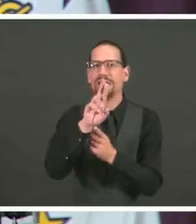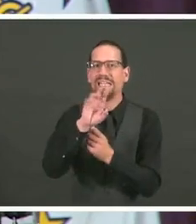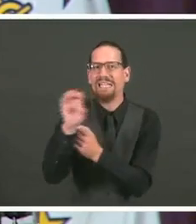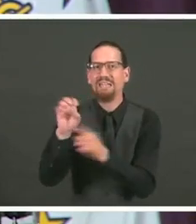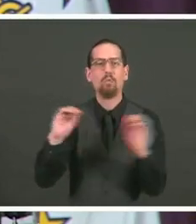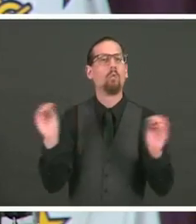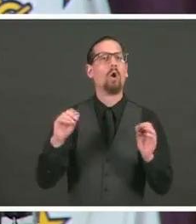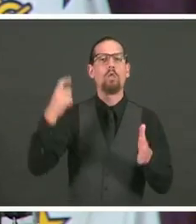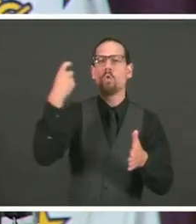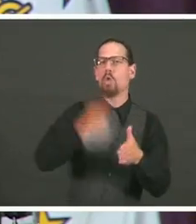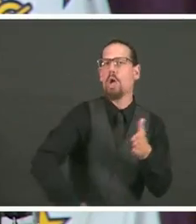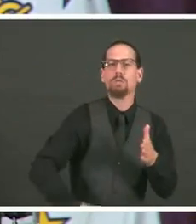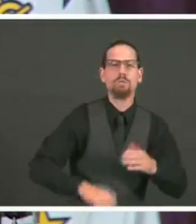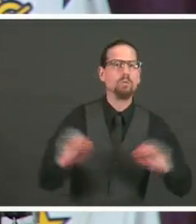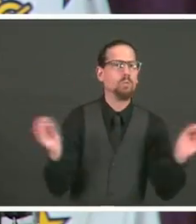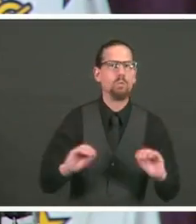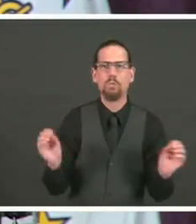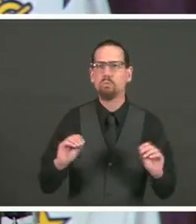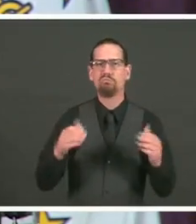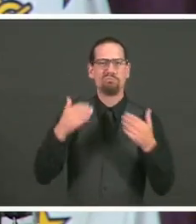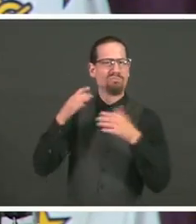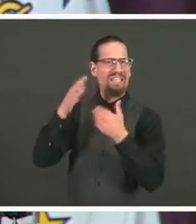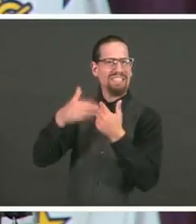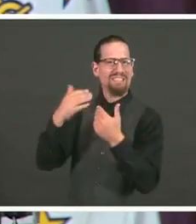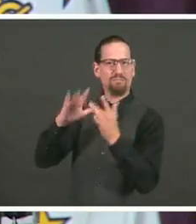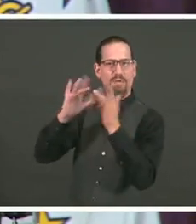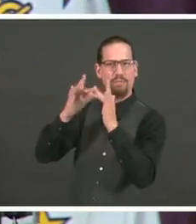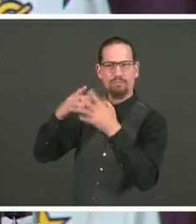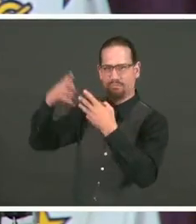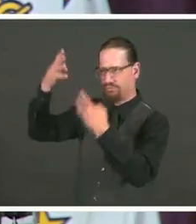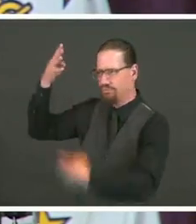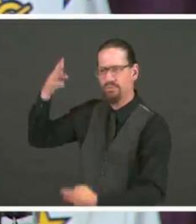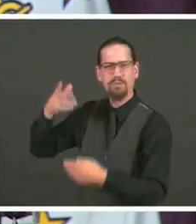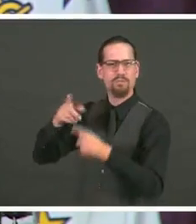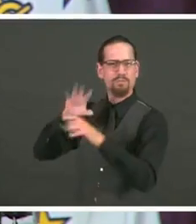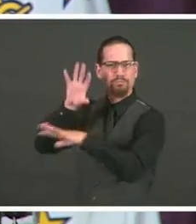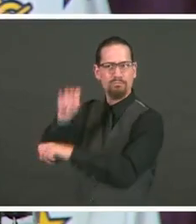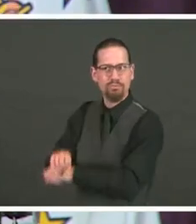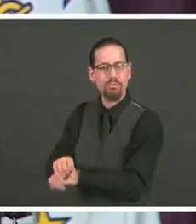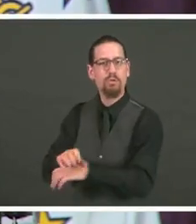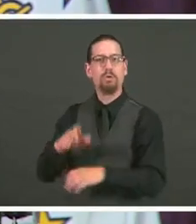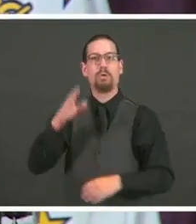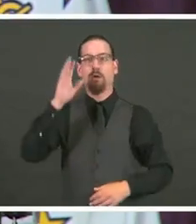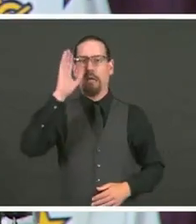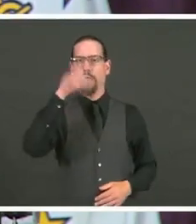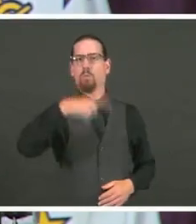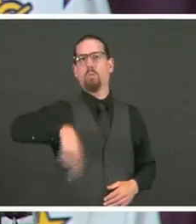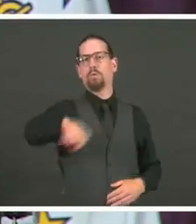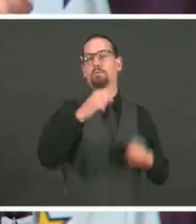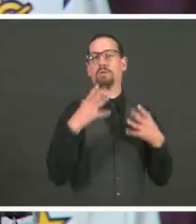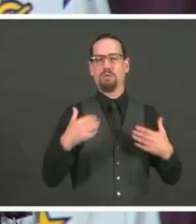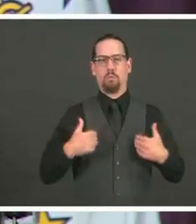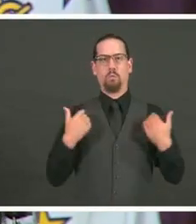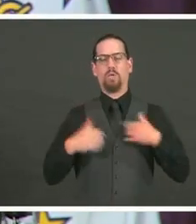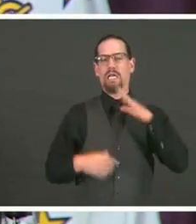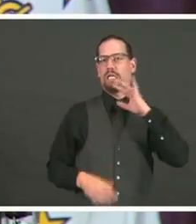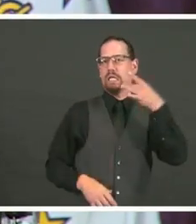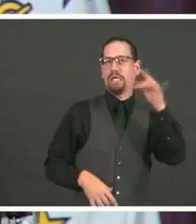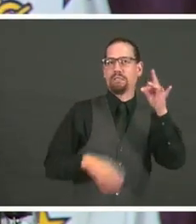we're having more troubles with young people. We know they're the ones who are in more parties, more social